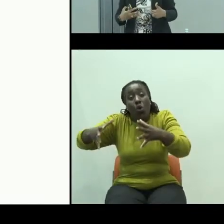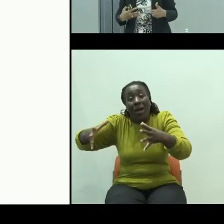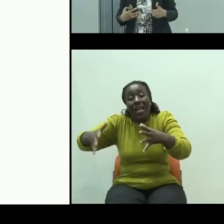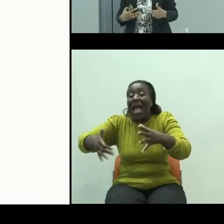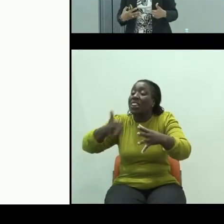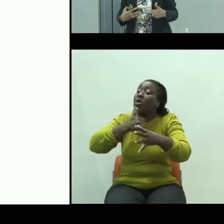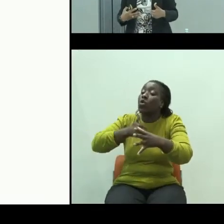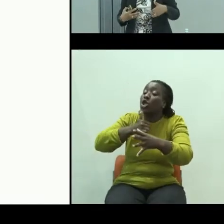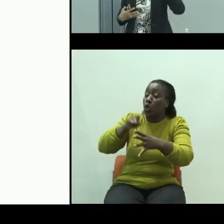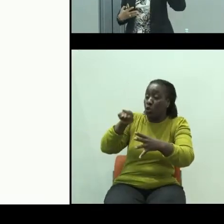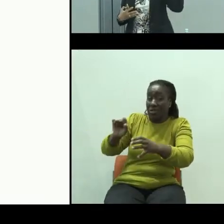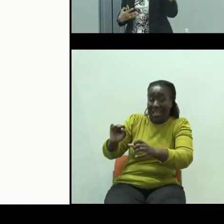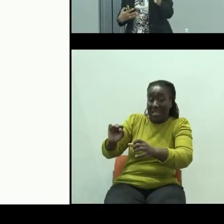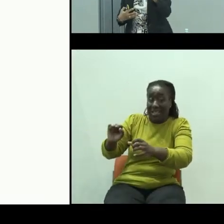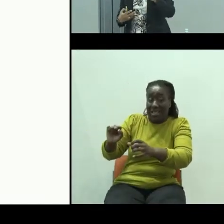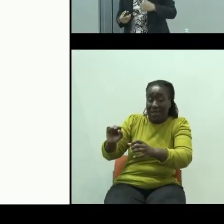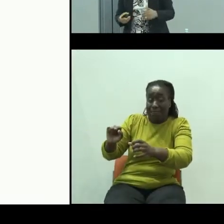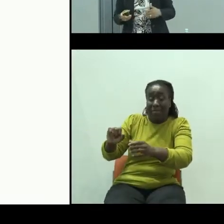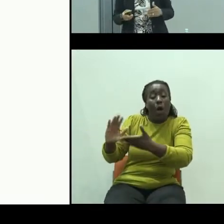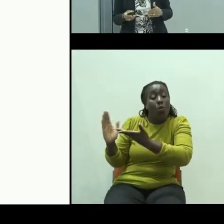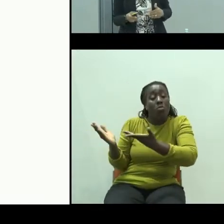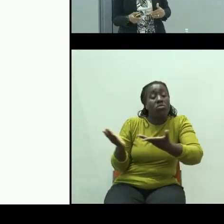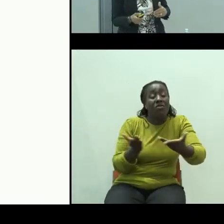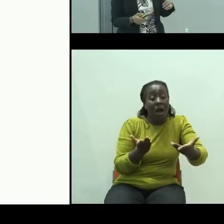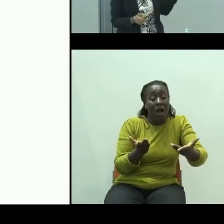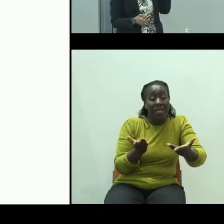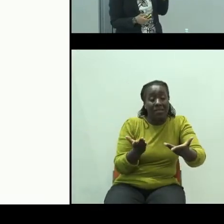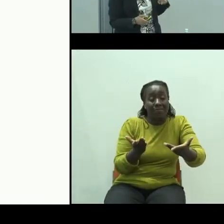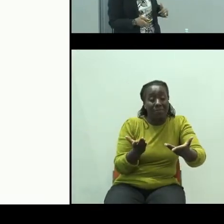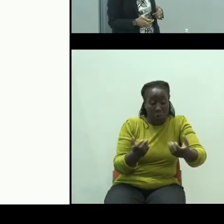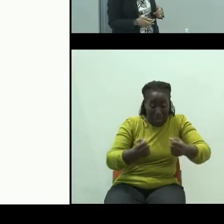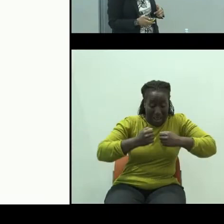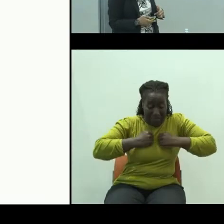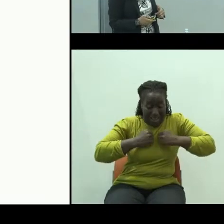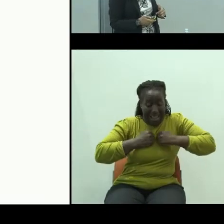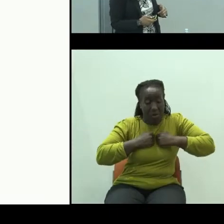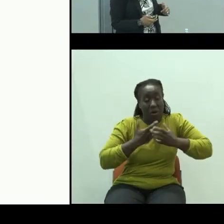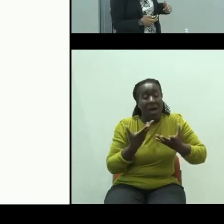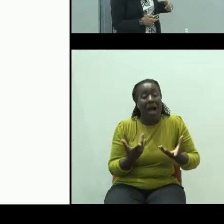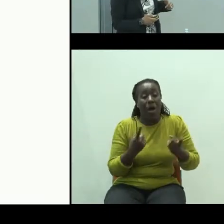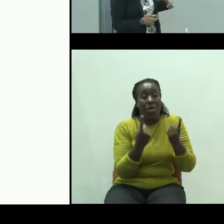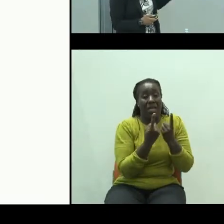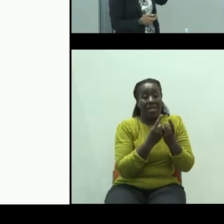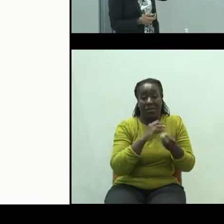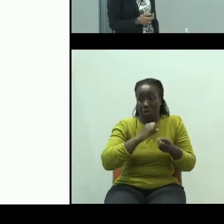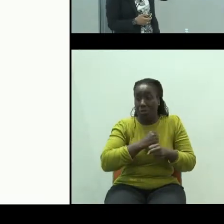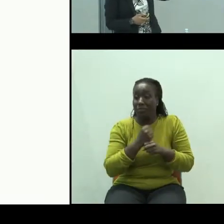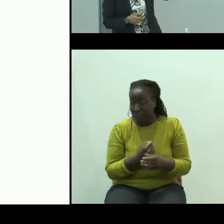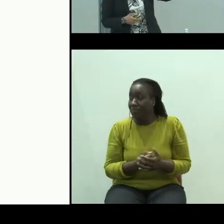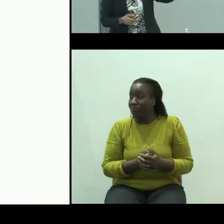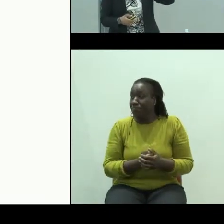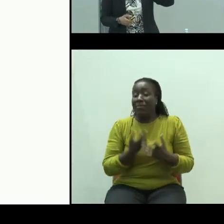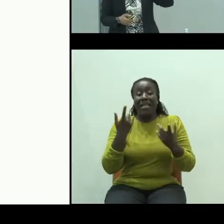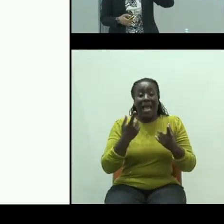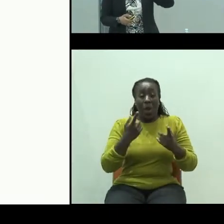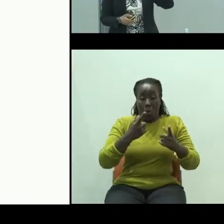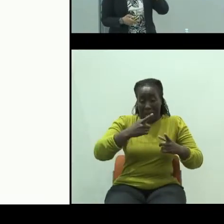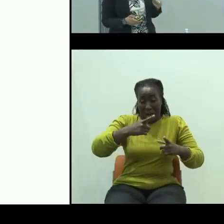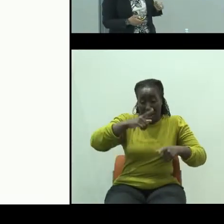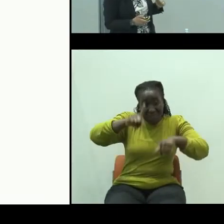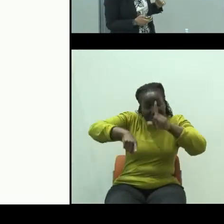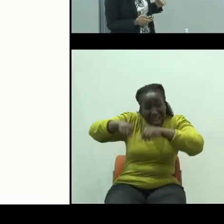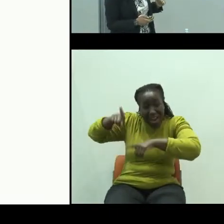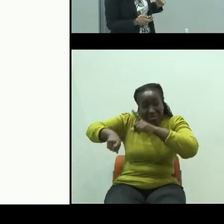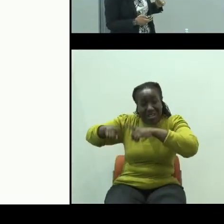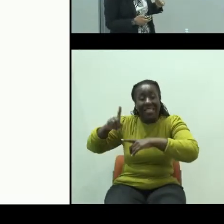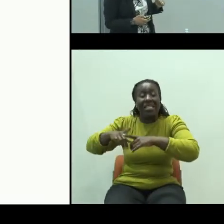the carbon that we're providing in order to now have our product of interest being produced. So we can vary the promoter to go